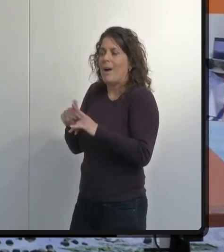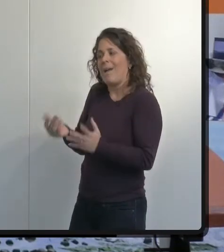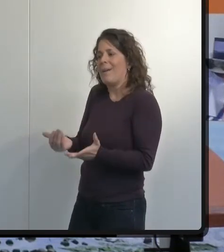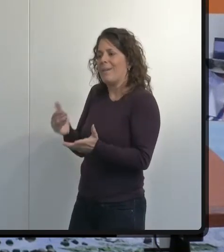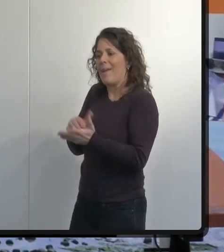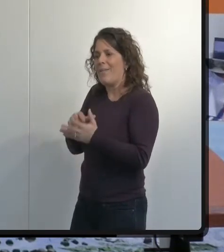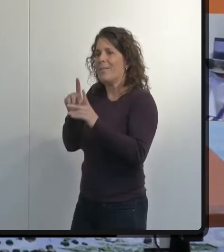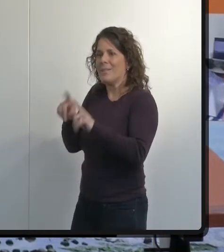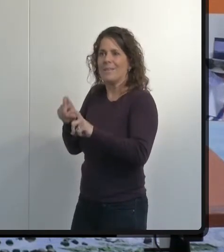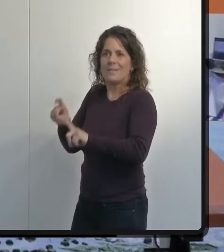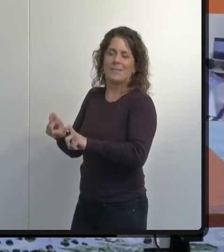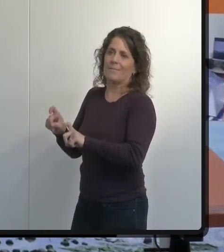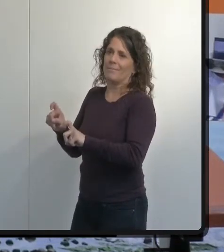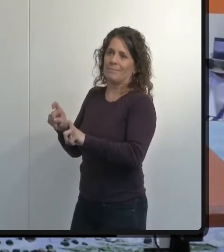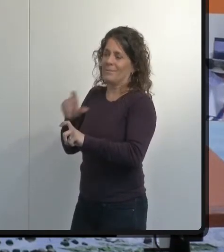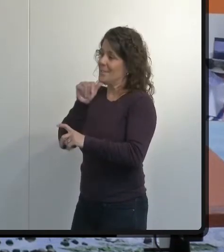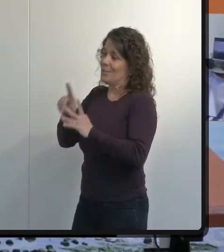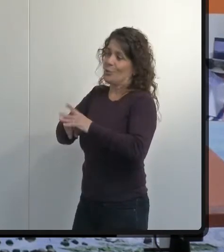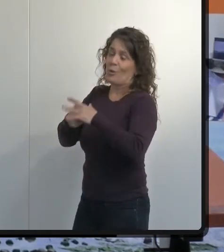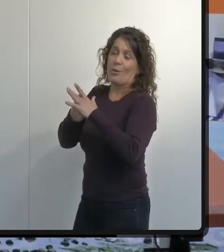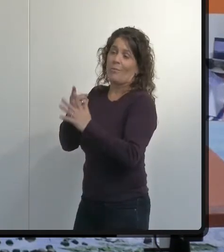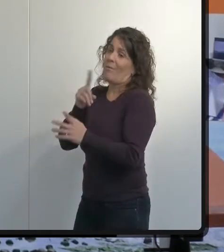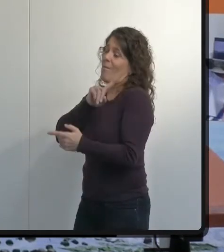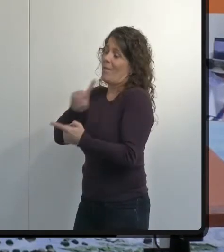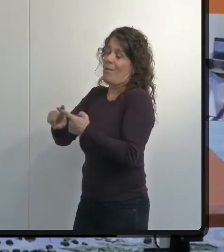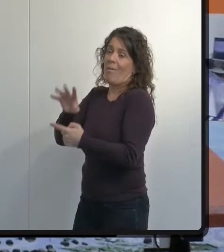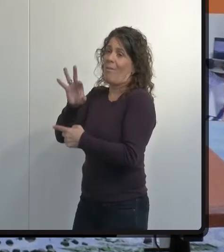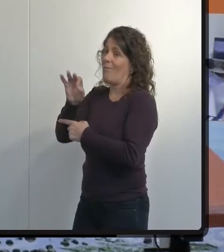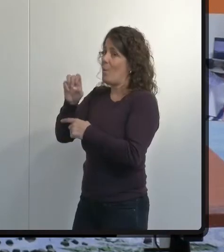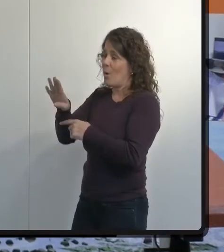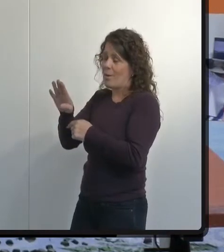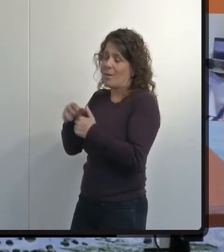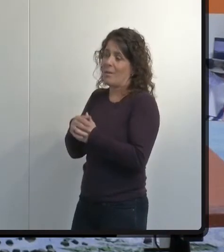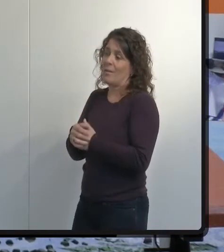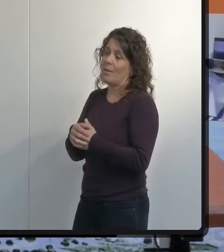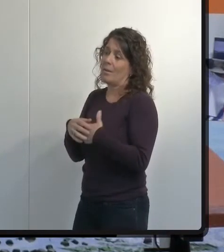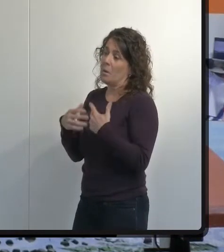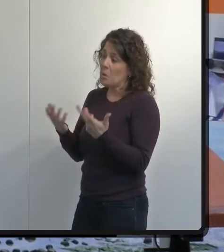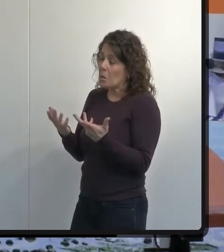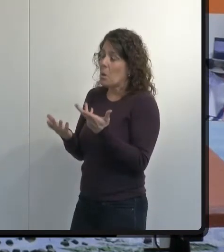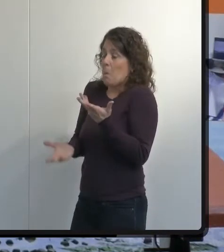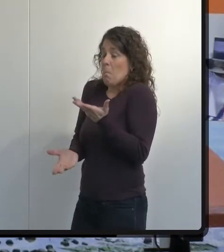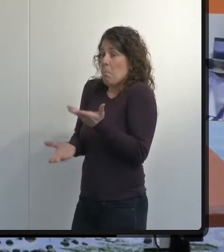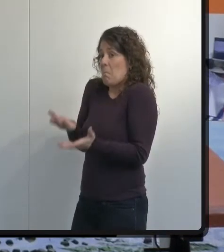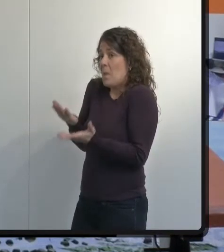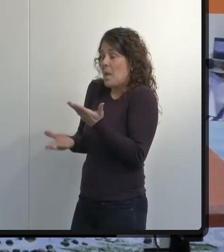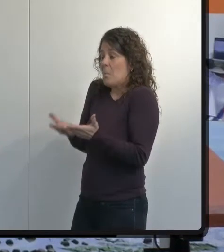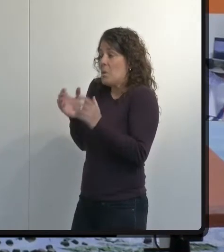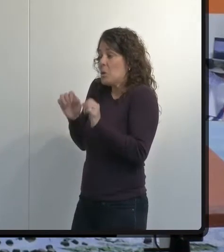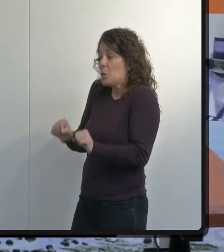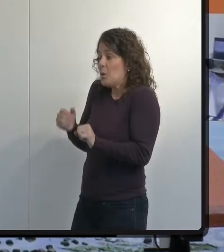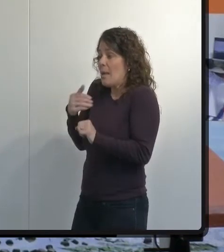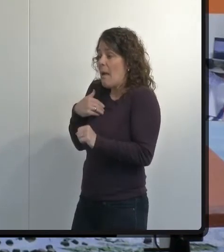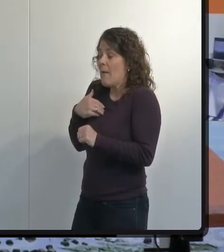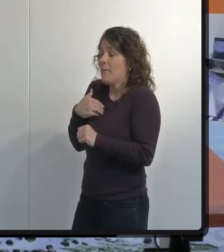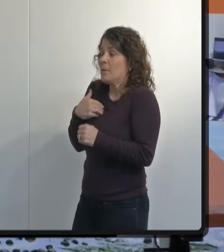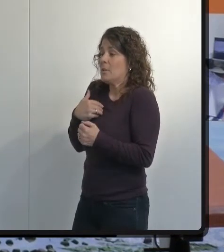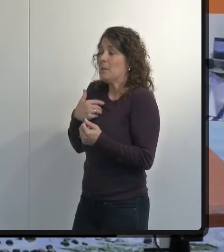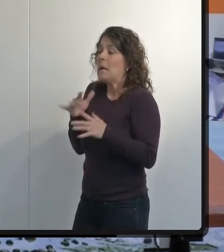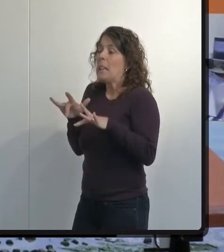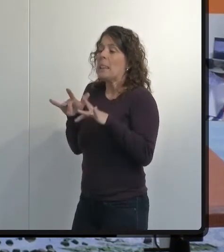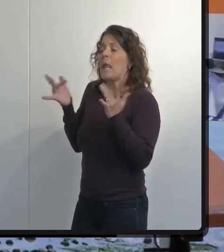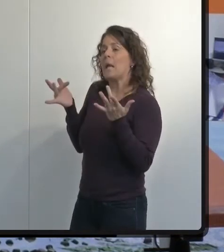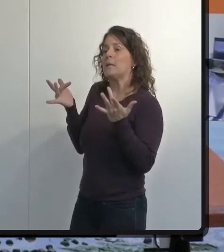testing really didn't begin till February. So in likelihood, there may have been mild cases,